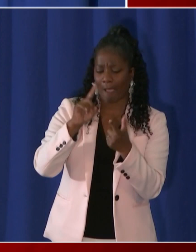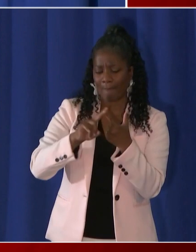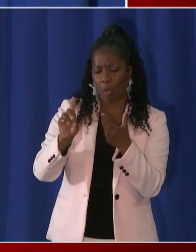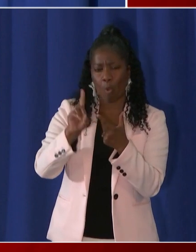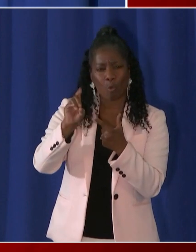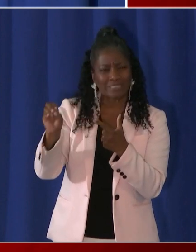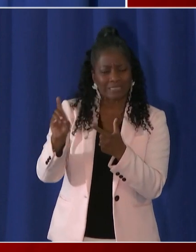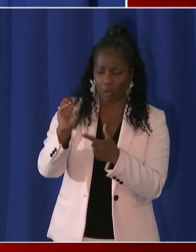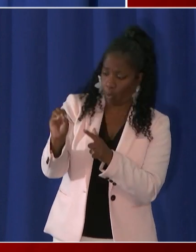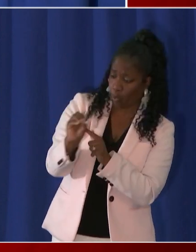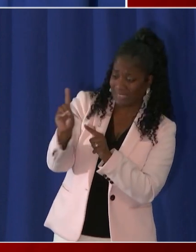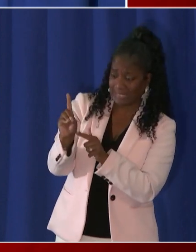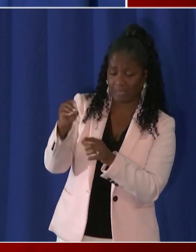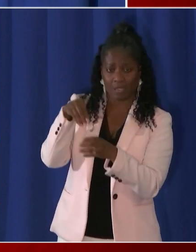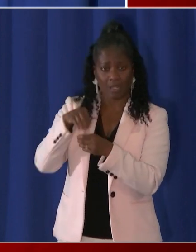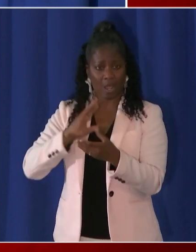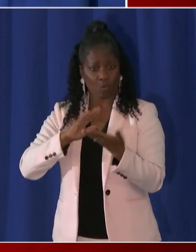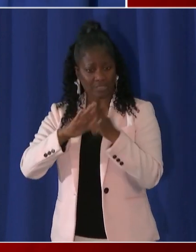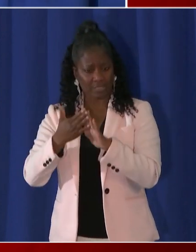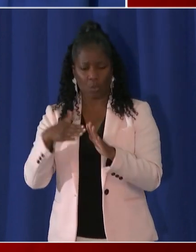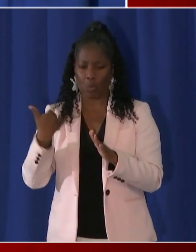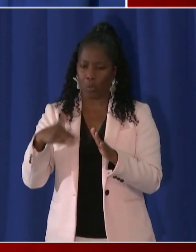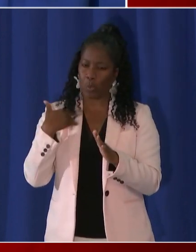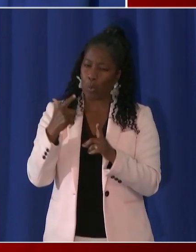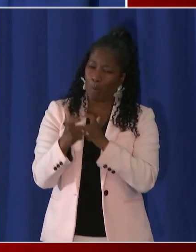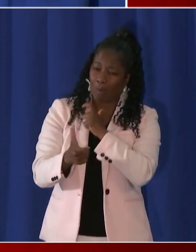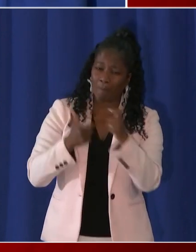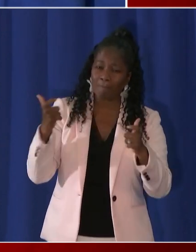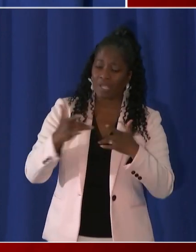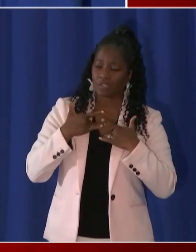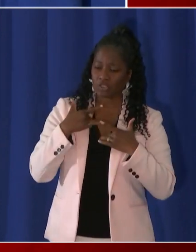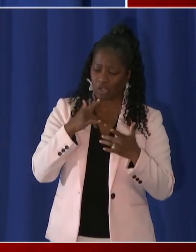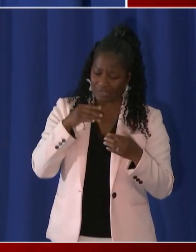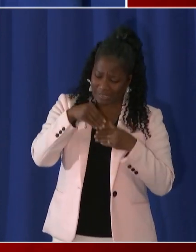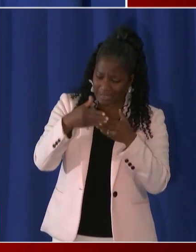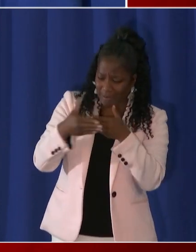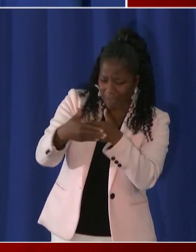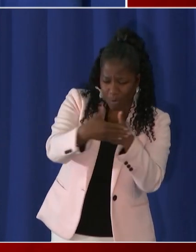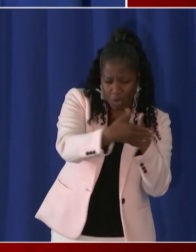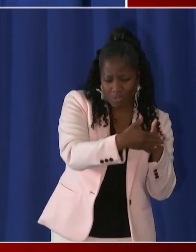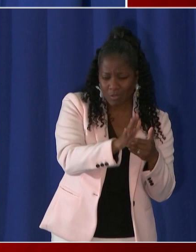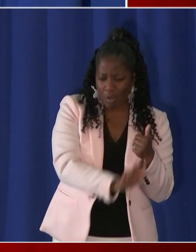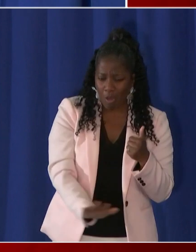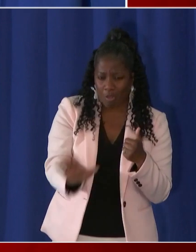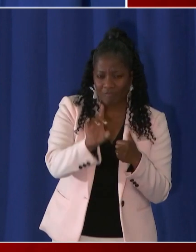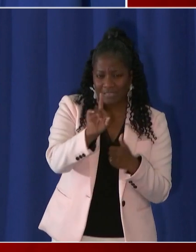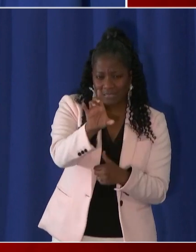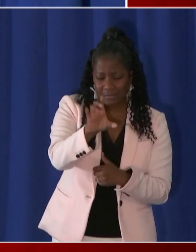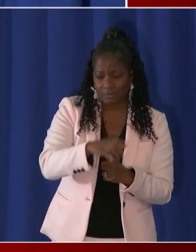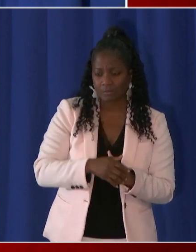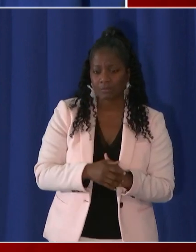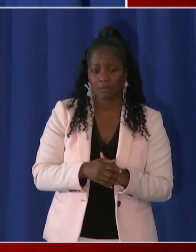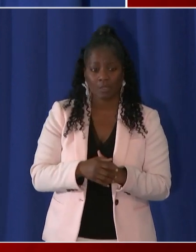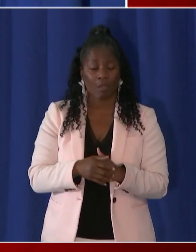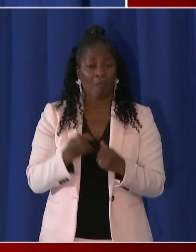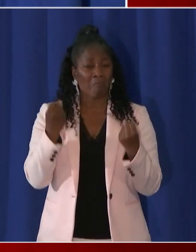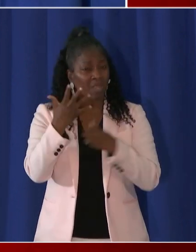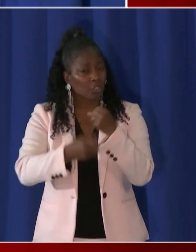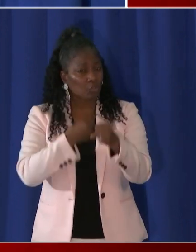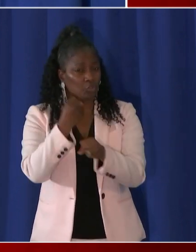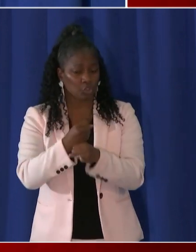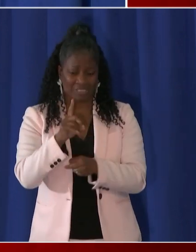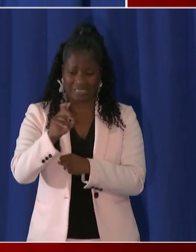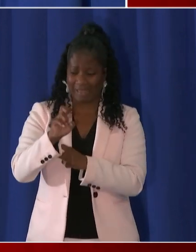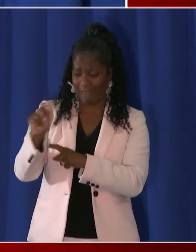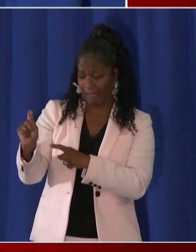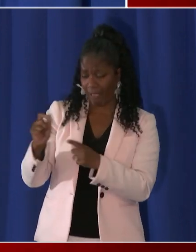deaths in our city are a major concern for families and neighborhoods across the District of Columbia. For many years, DEA Washington has worked